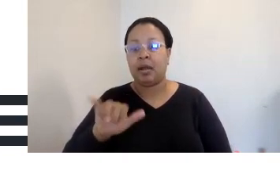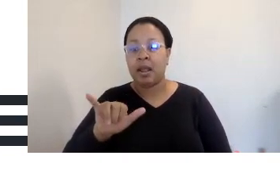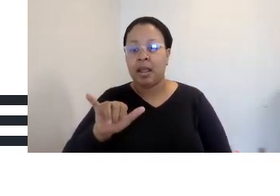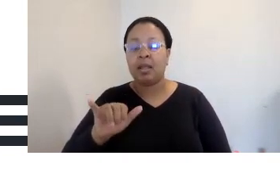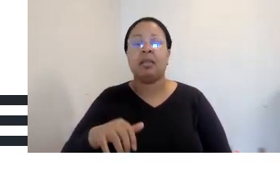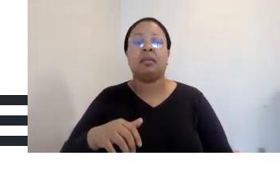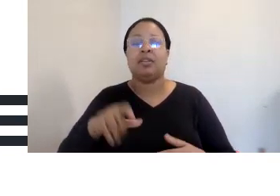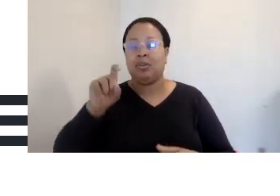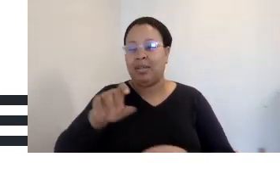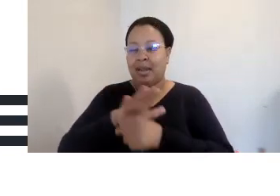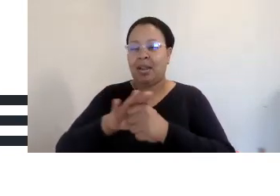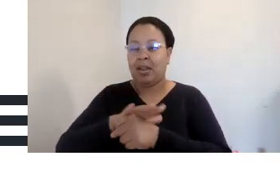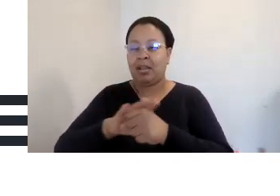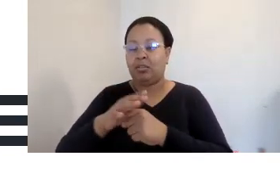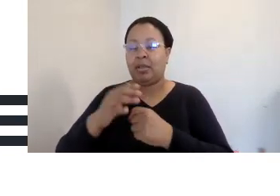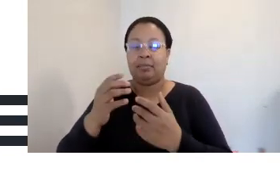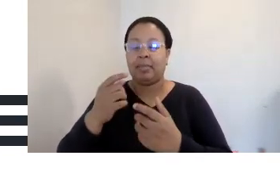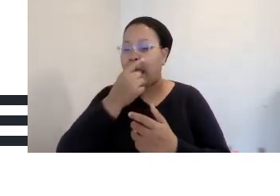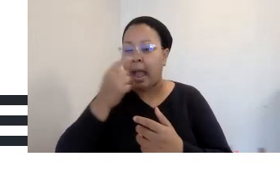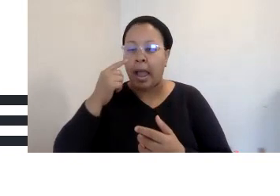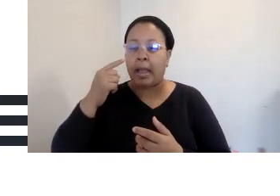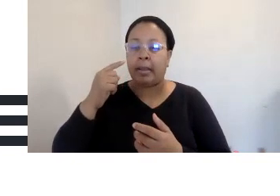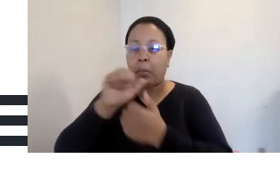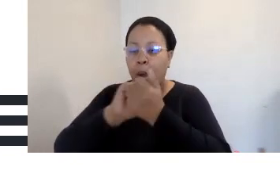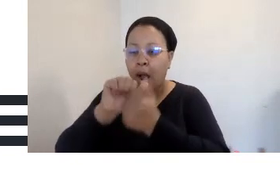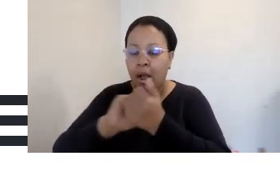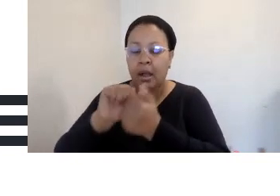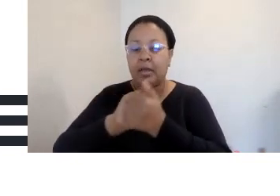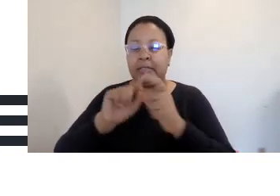really help individuals.